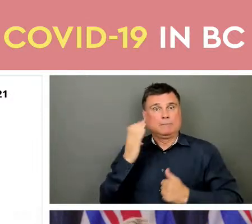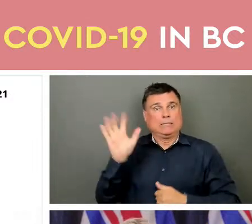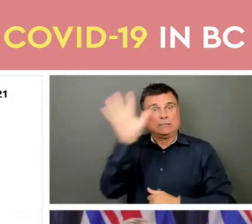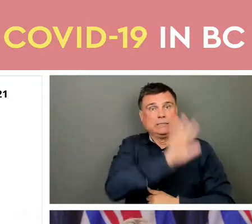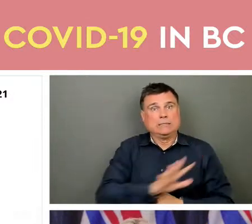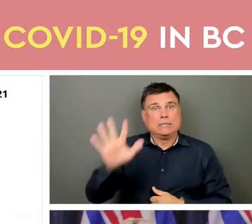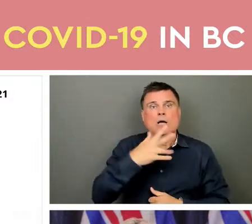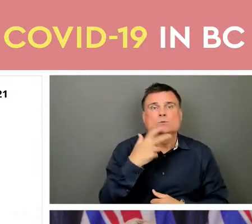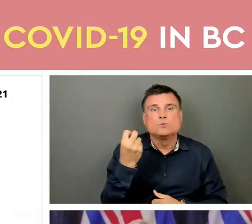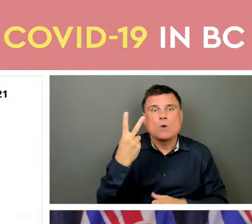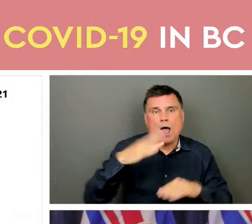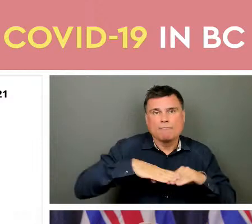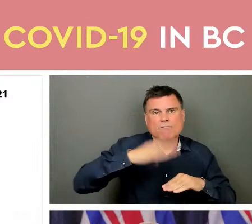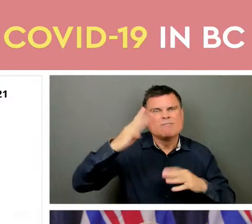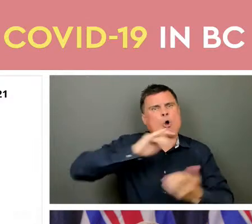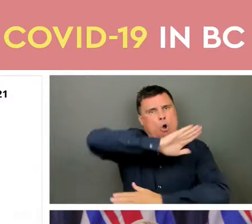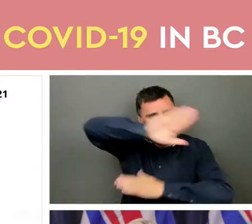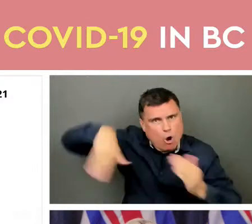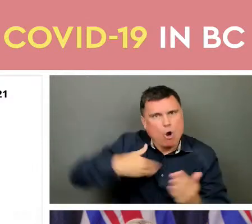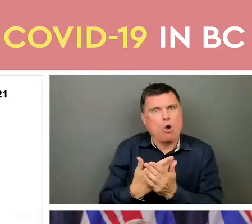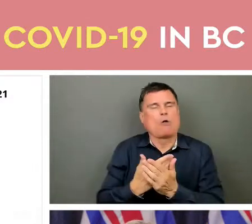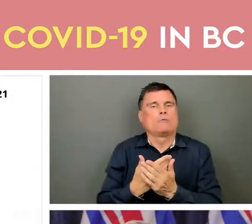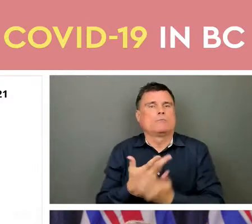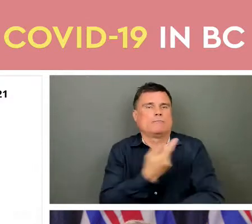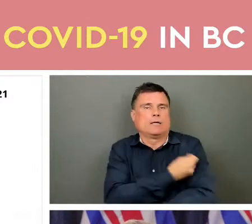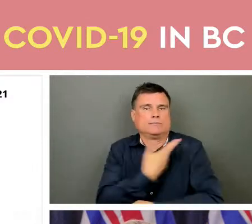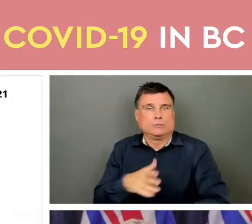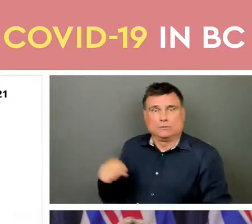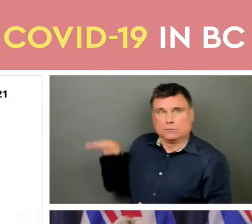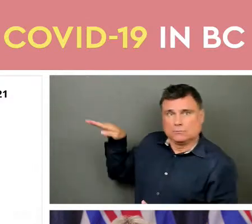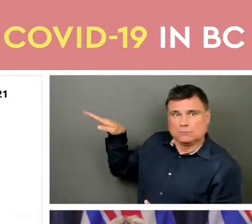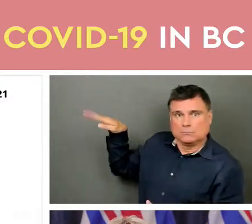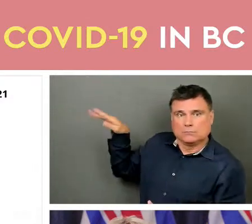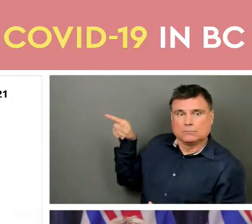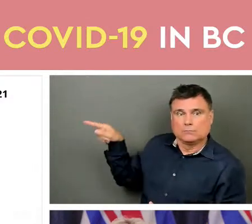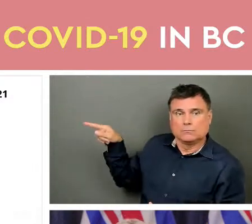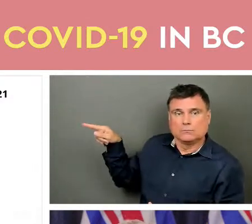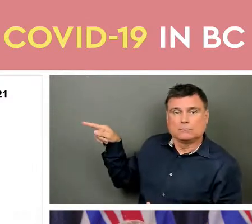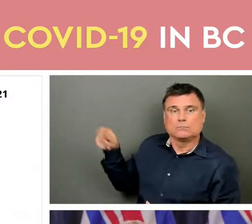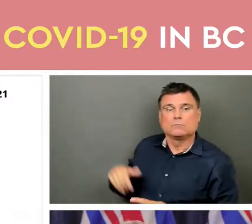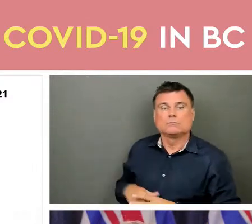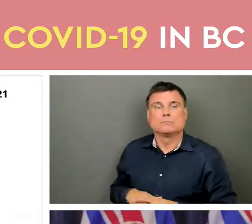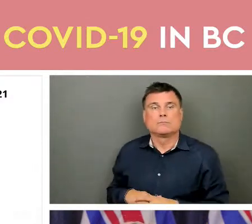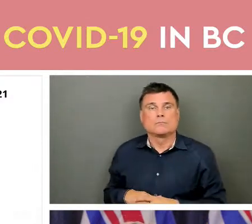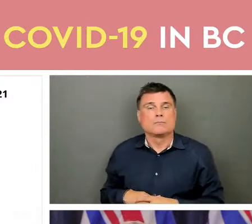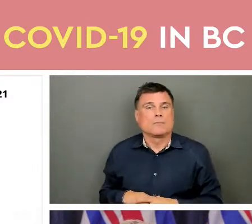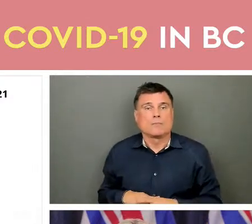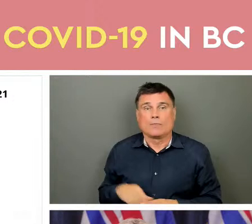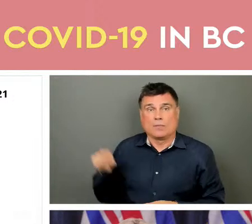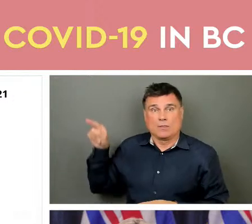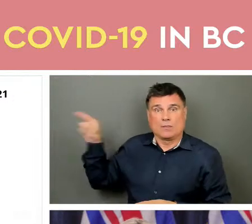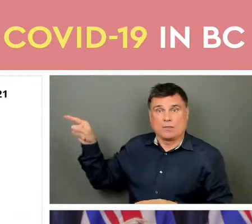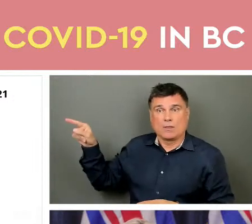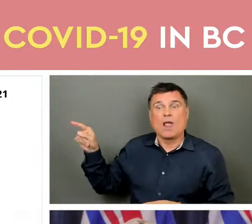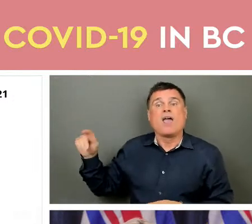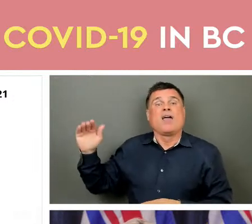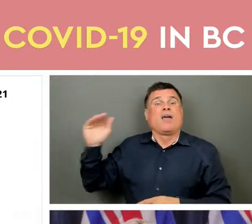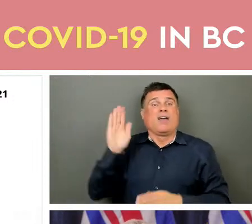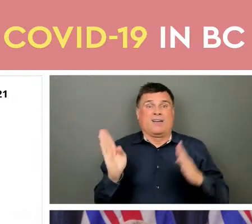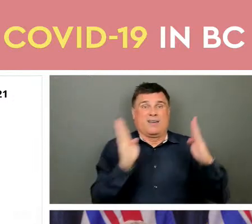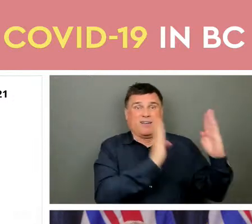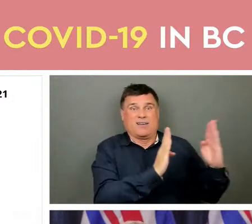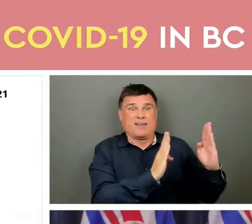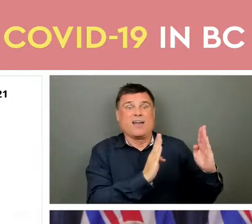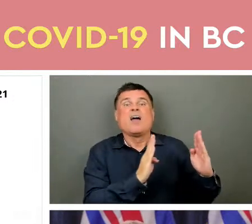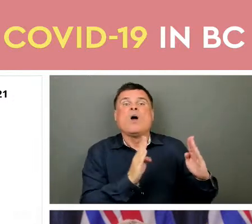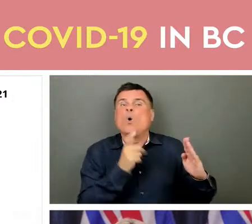are eligible. We see that in the 0 to 11, those who are not yet eligible, the number of people